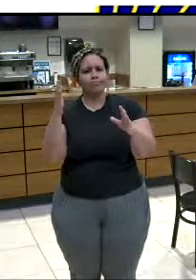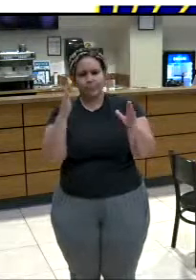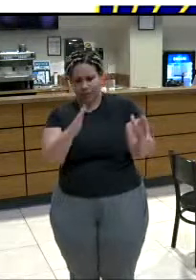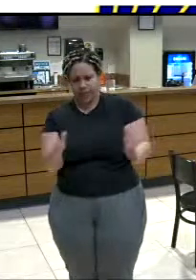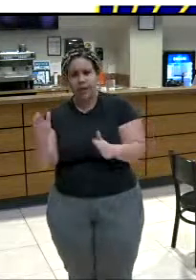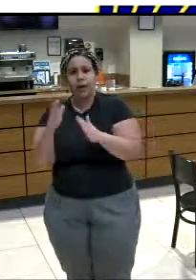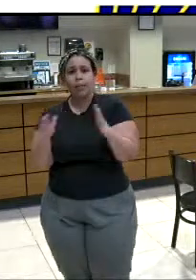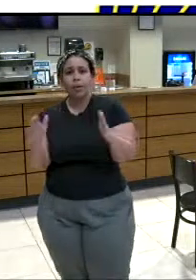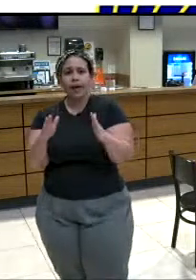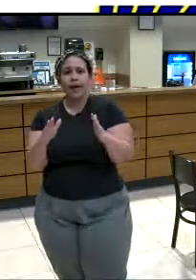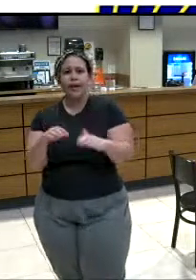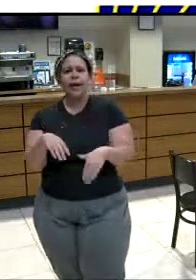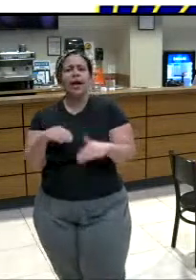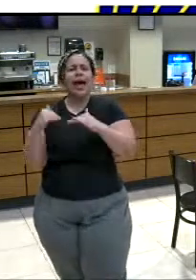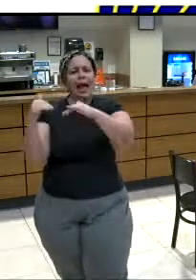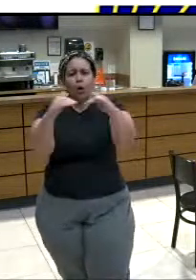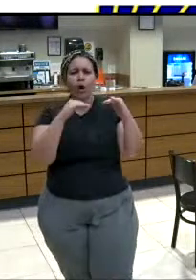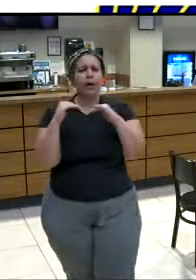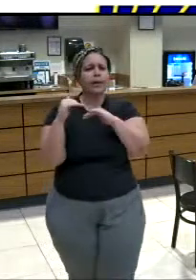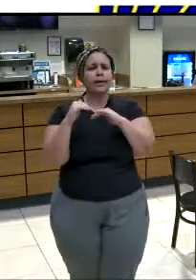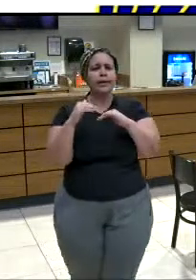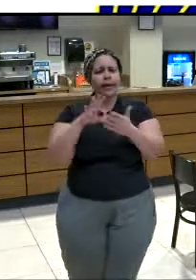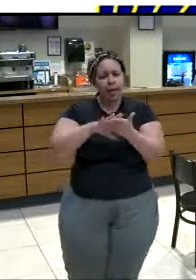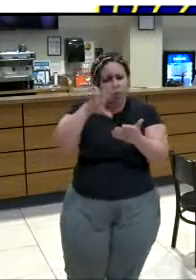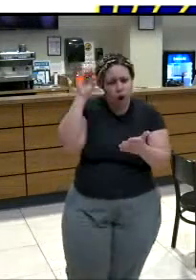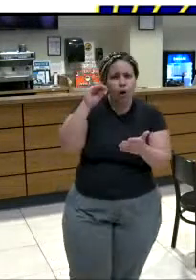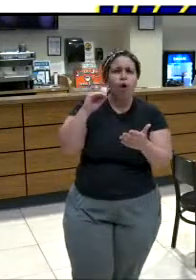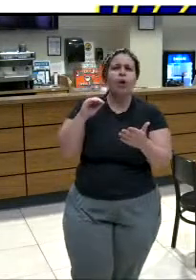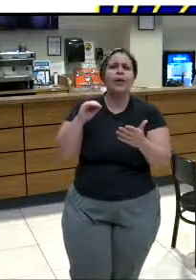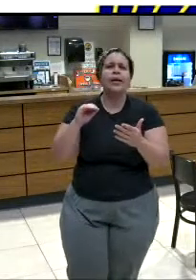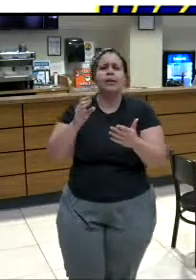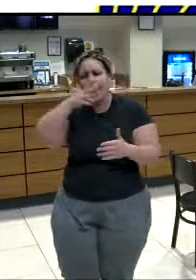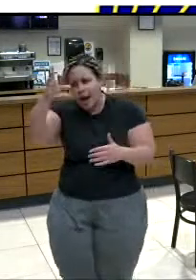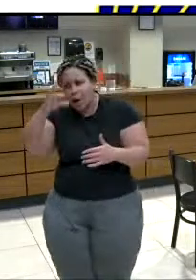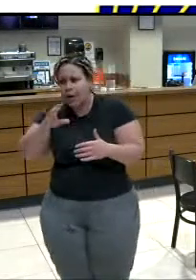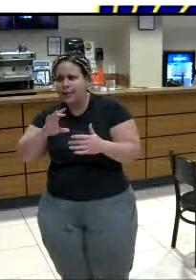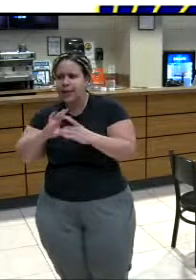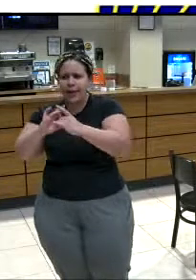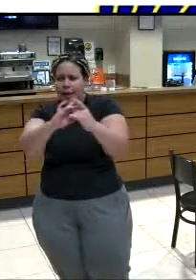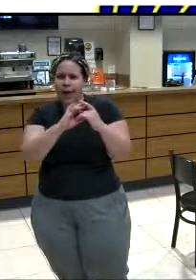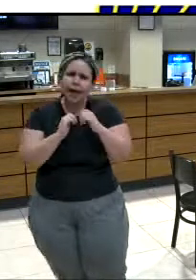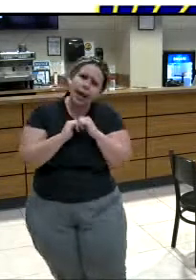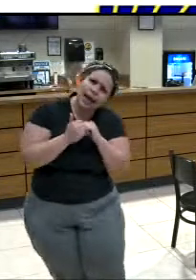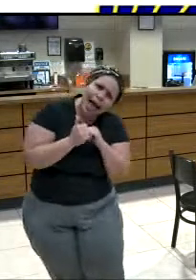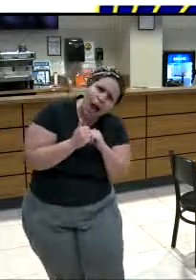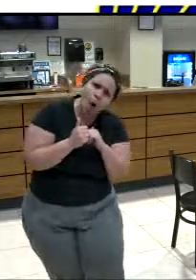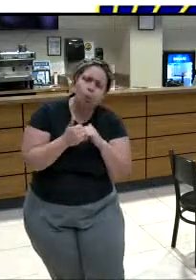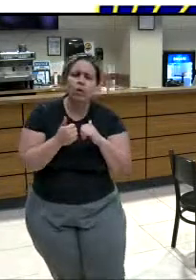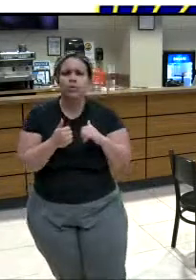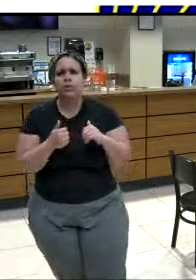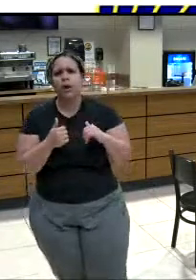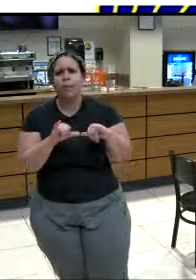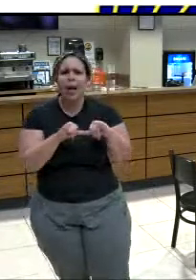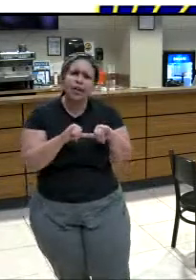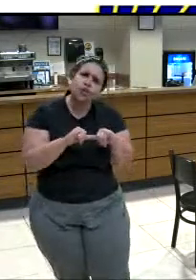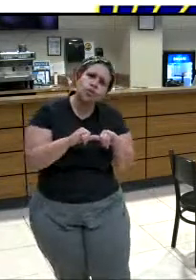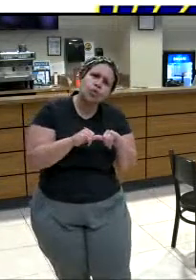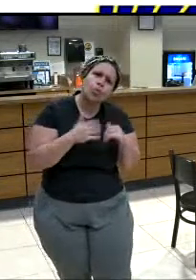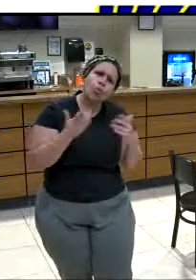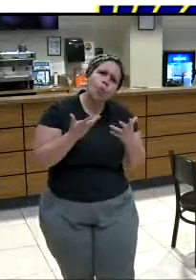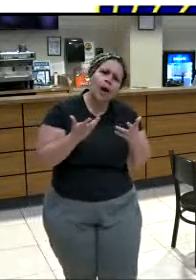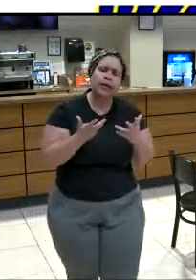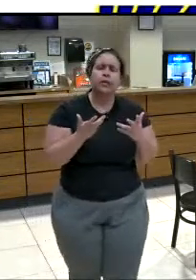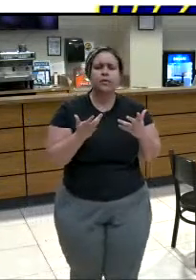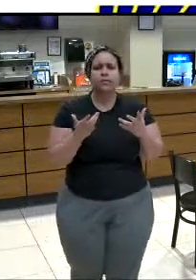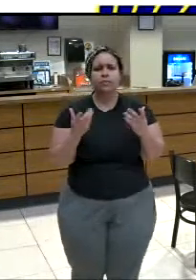to equity? How does it connect to learning? How does it connect to engaging parents? All of those things. What are we going to measure? Where are we